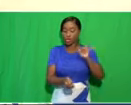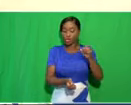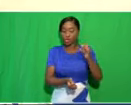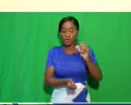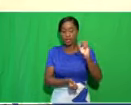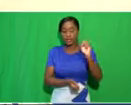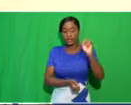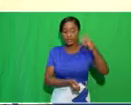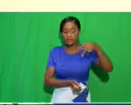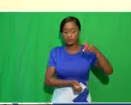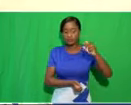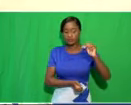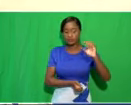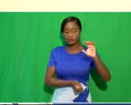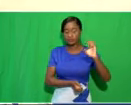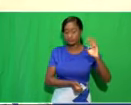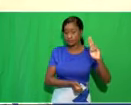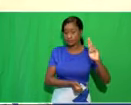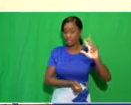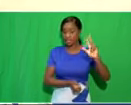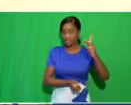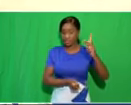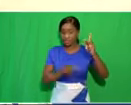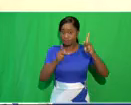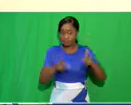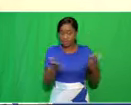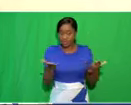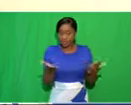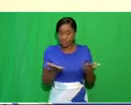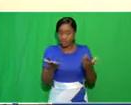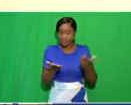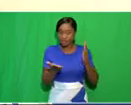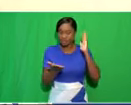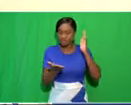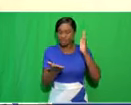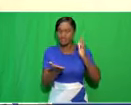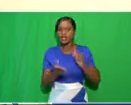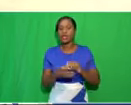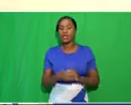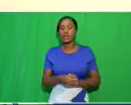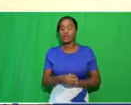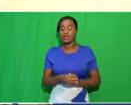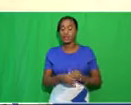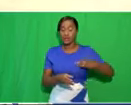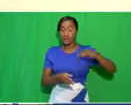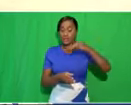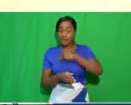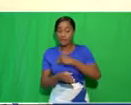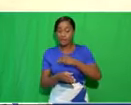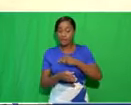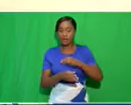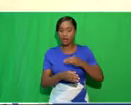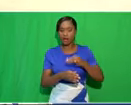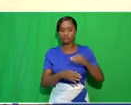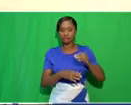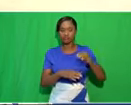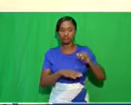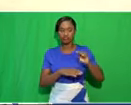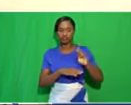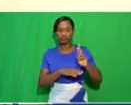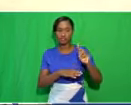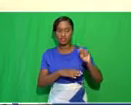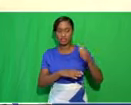member of the committee to present here this evening, and who is a member of the British Psychological Society, an